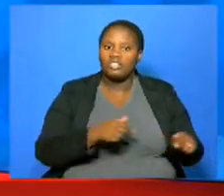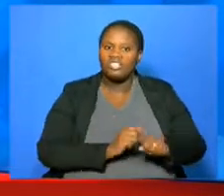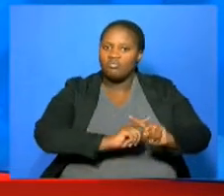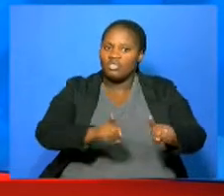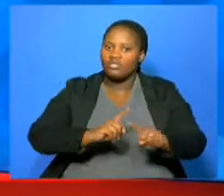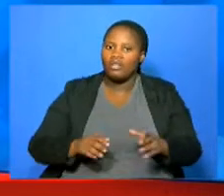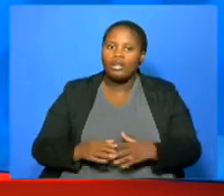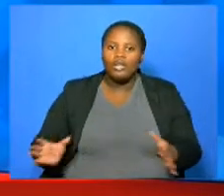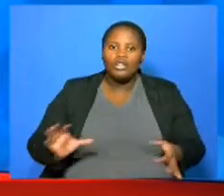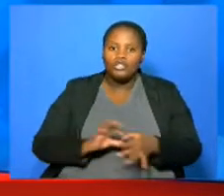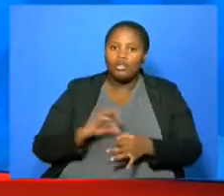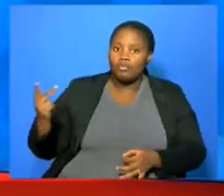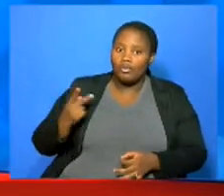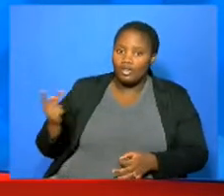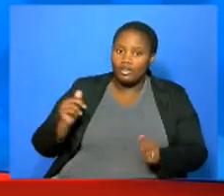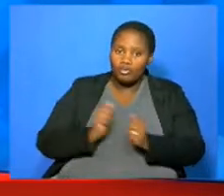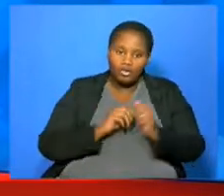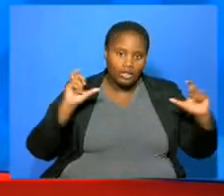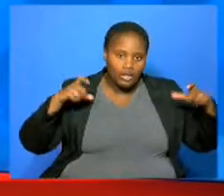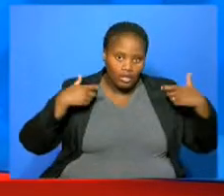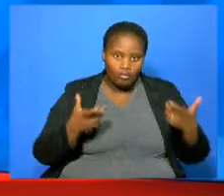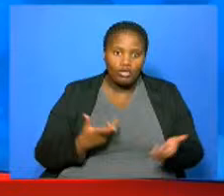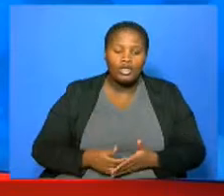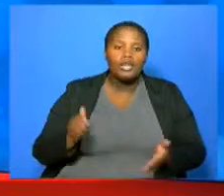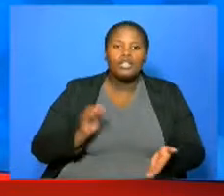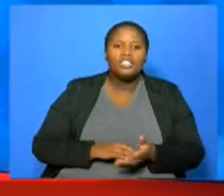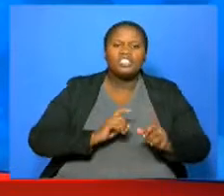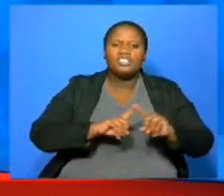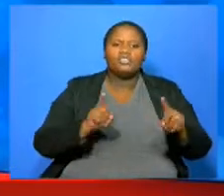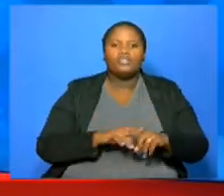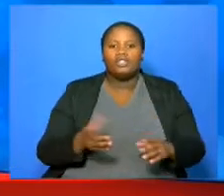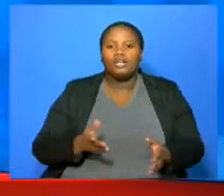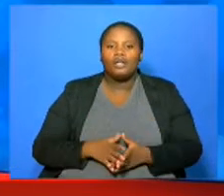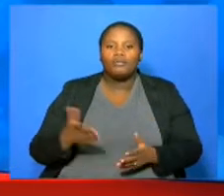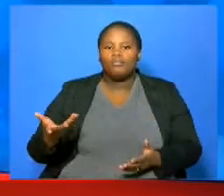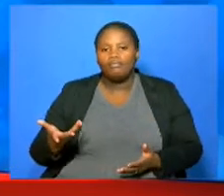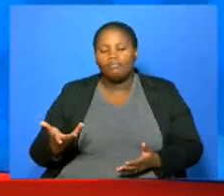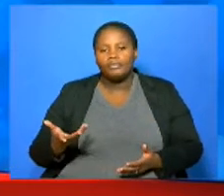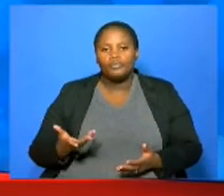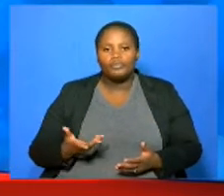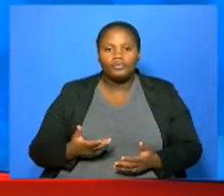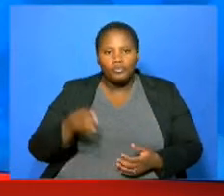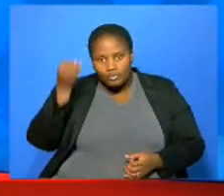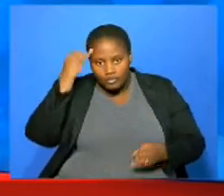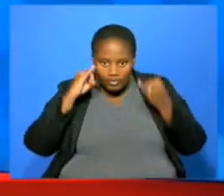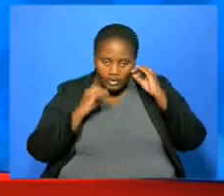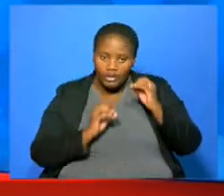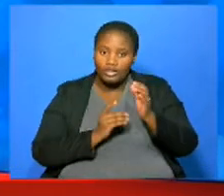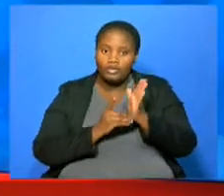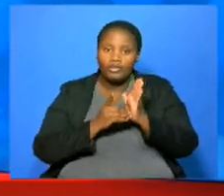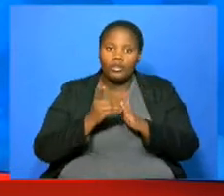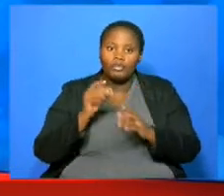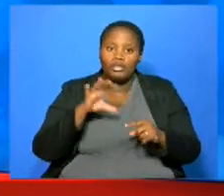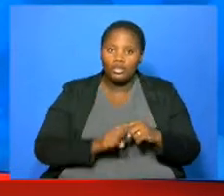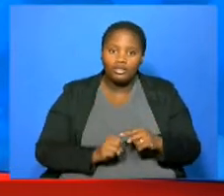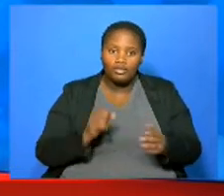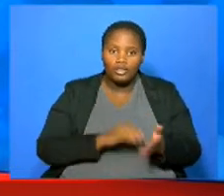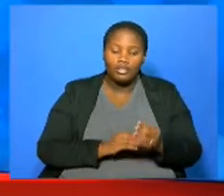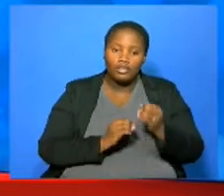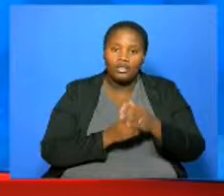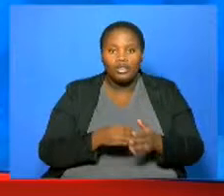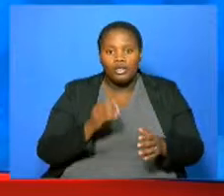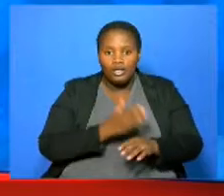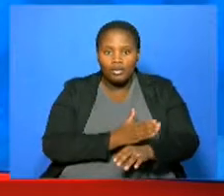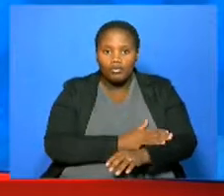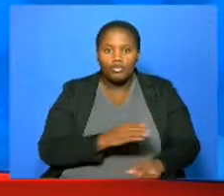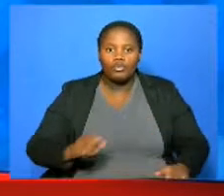with the government and forge strategic partnerships to advance development aspirations and goals for the betterment of